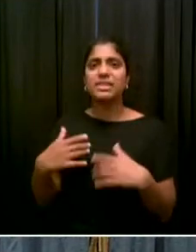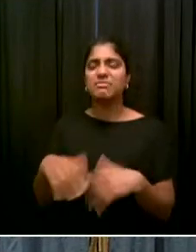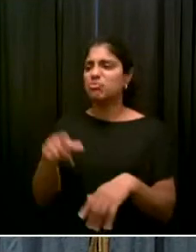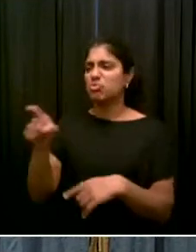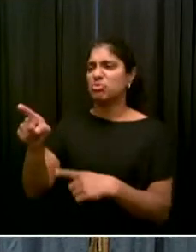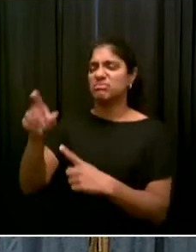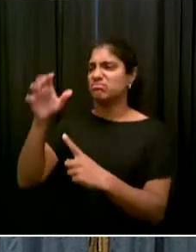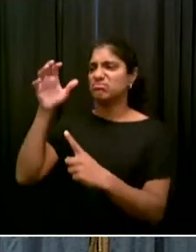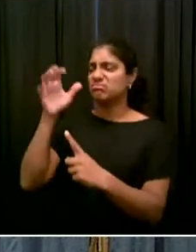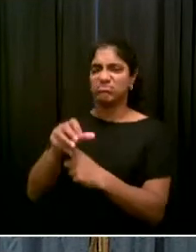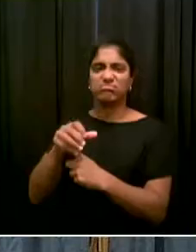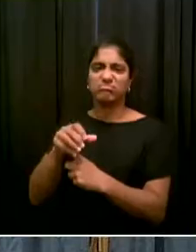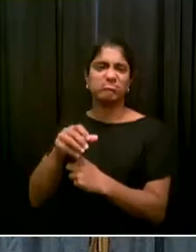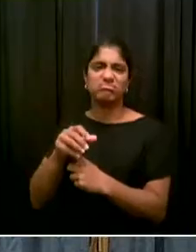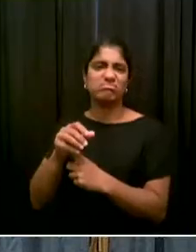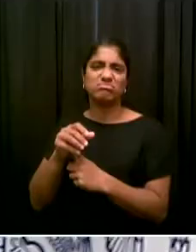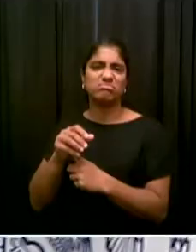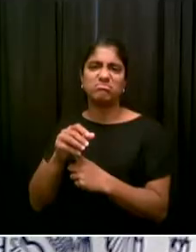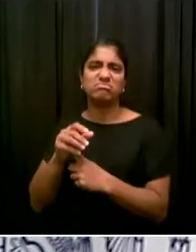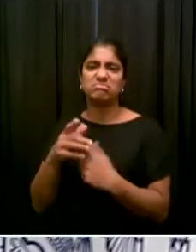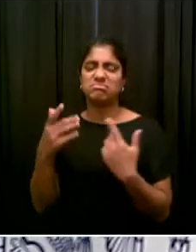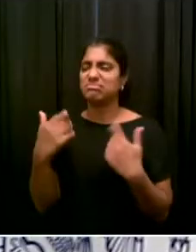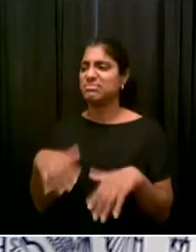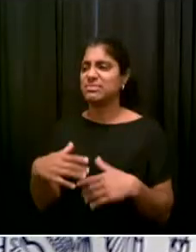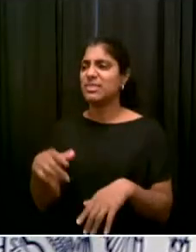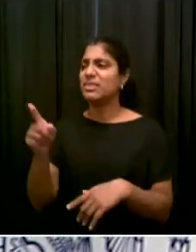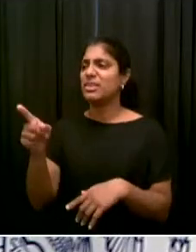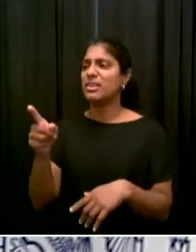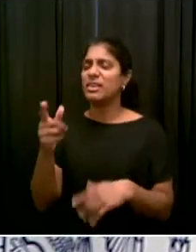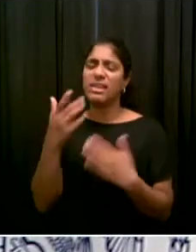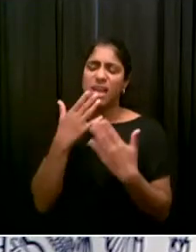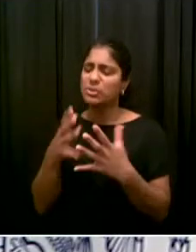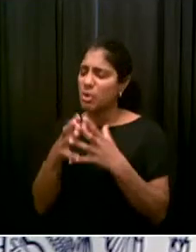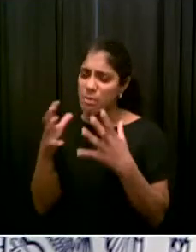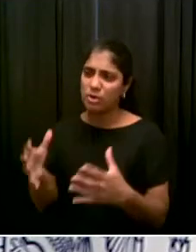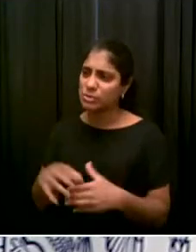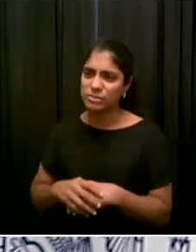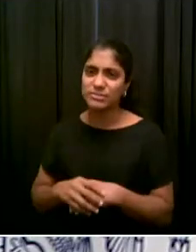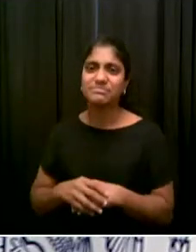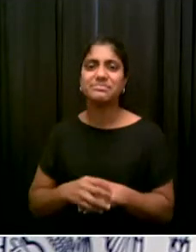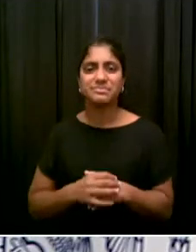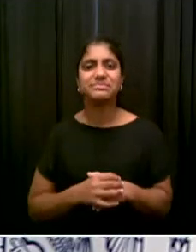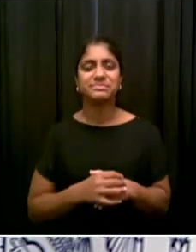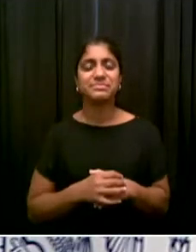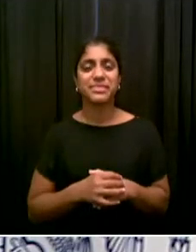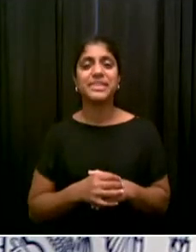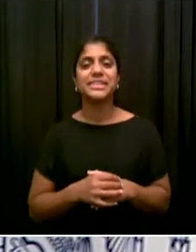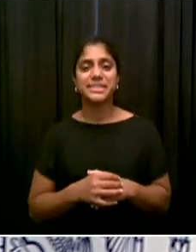you. All right. After that, the indicators are a little anticlimactic, but we'll do them anyway.